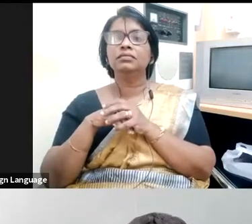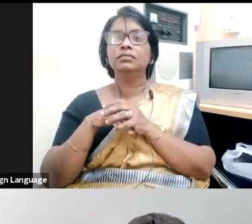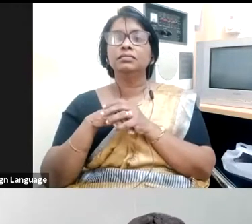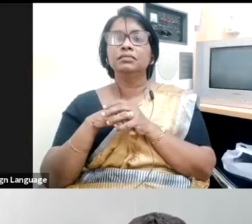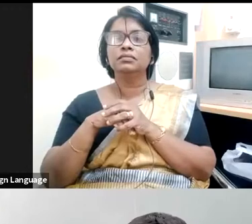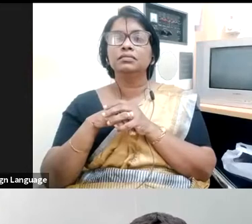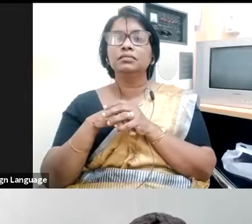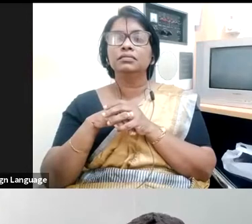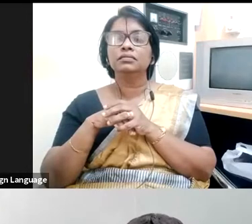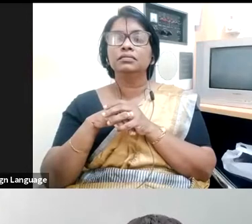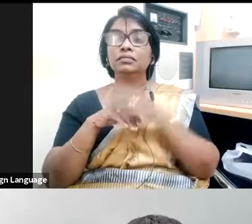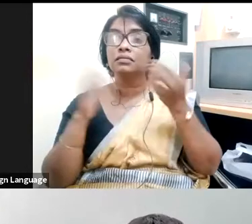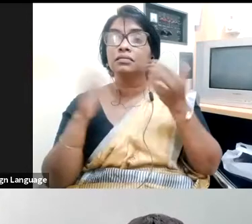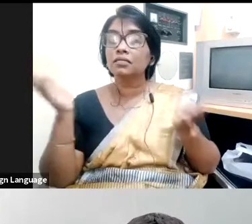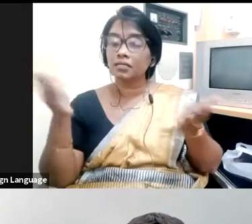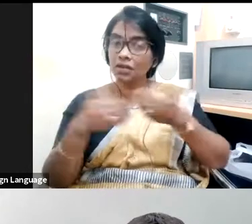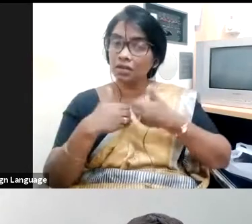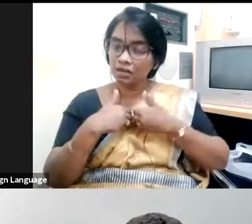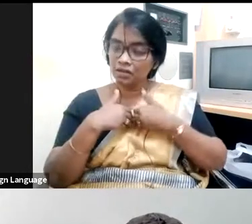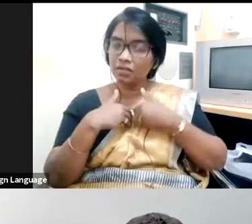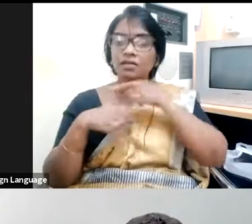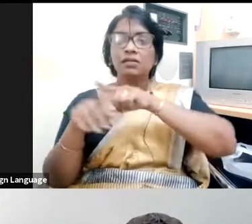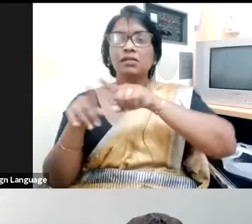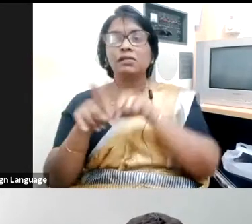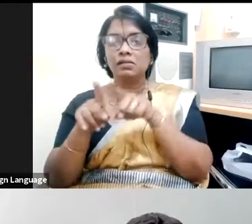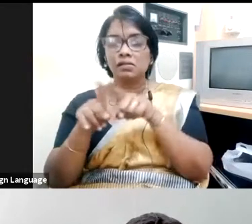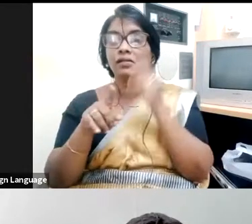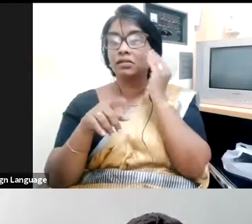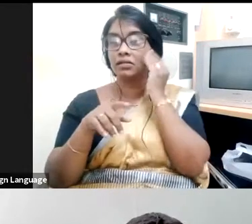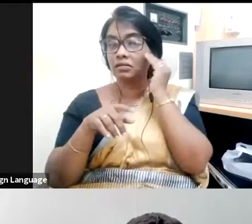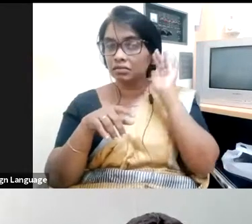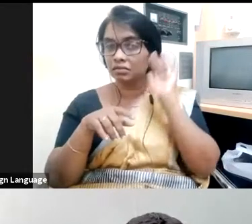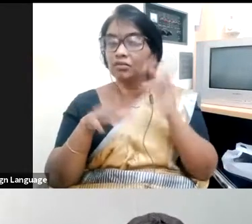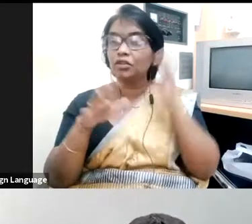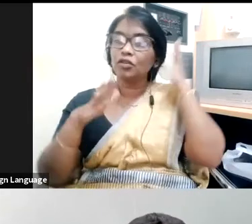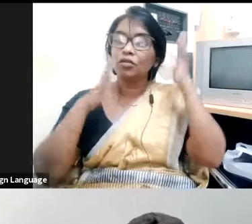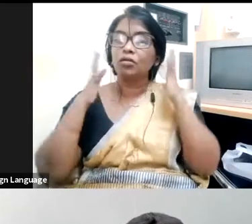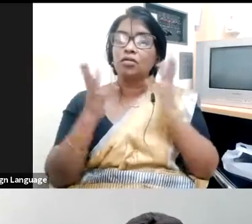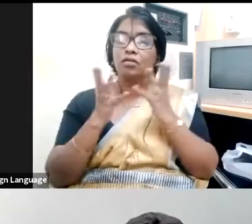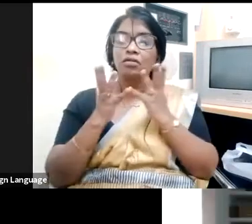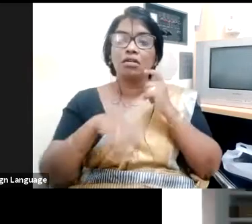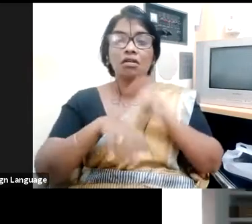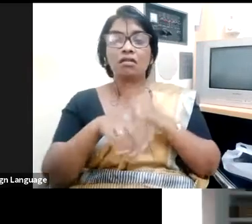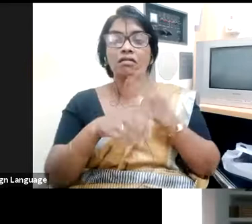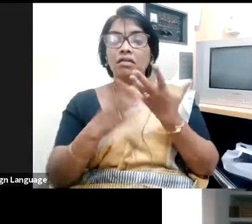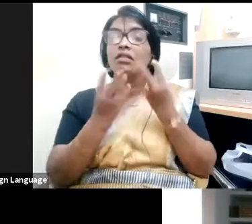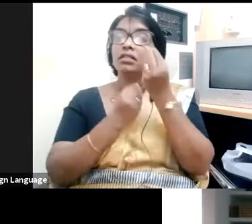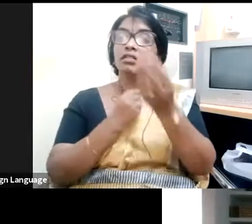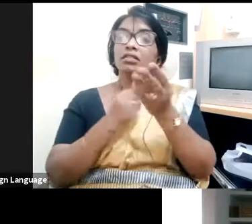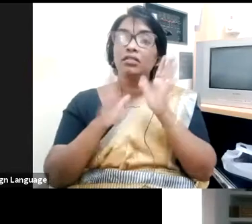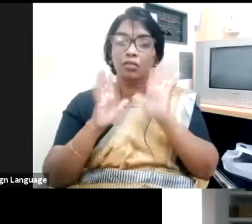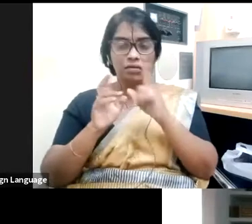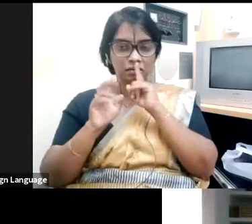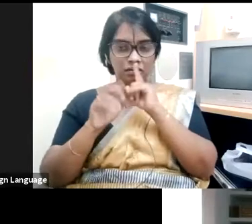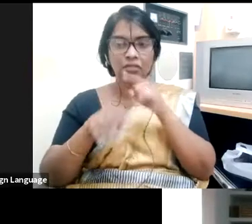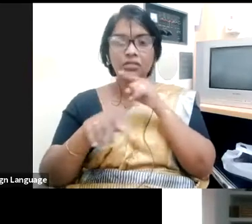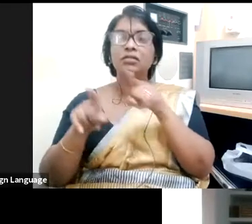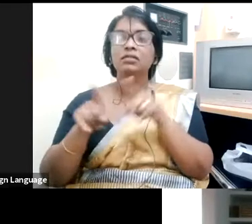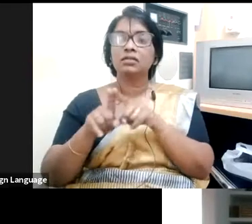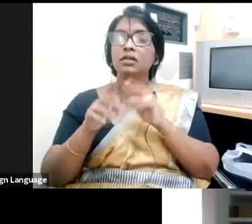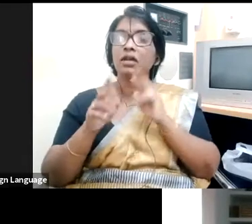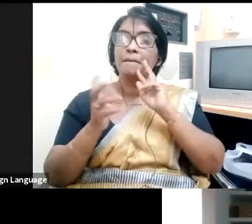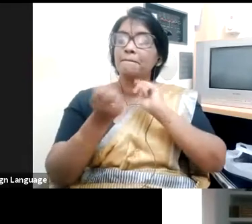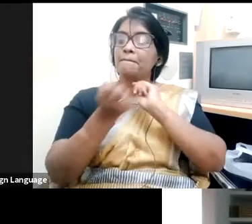and the planet, proudly contributing to drive positive transformation, striving to change social norms. And I think Joe spoke a